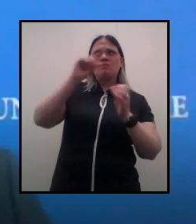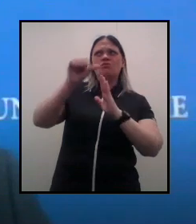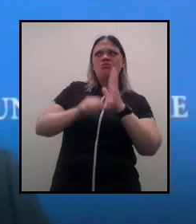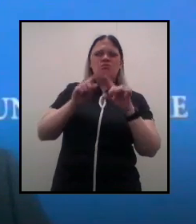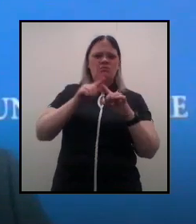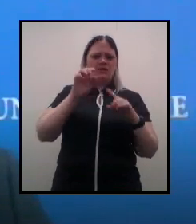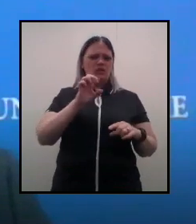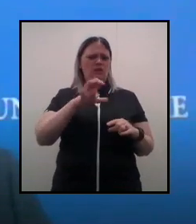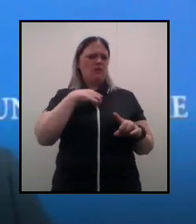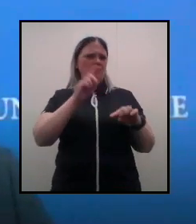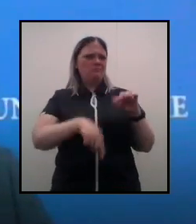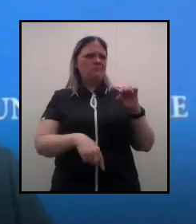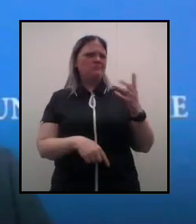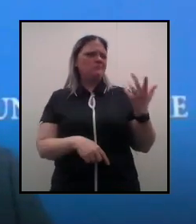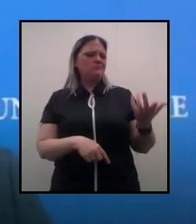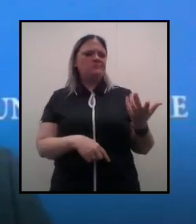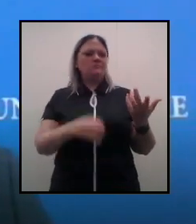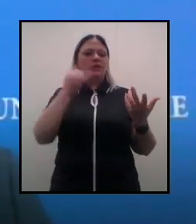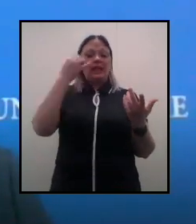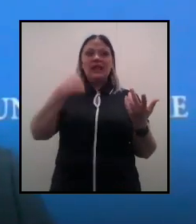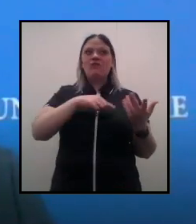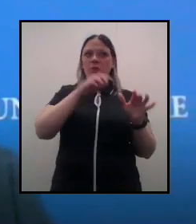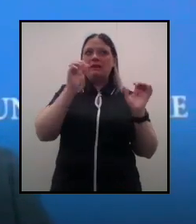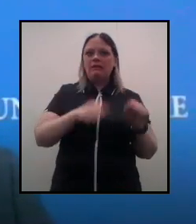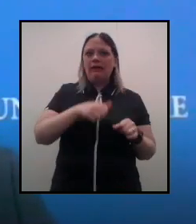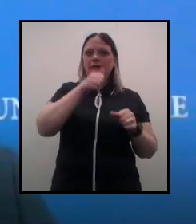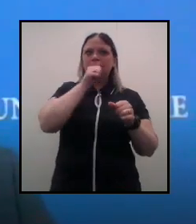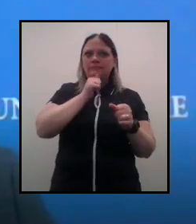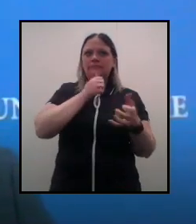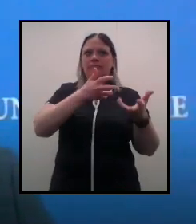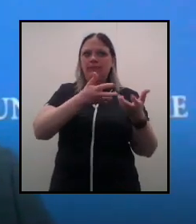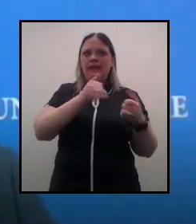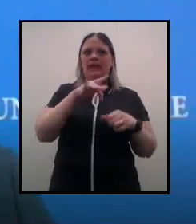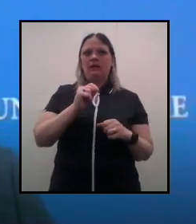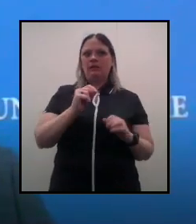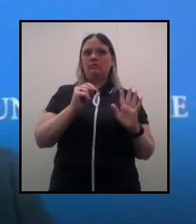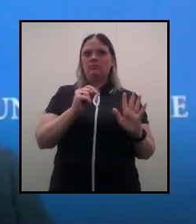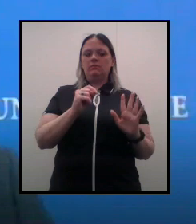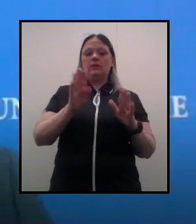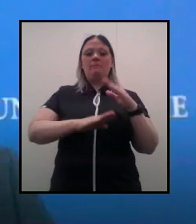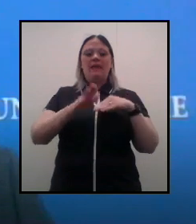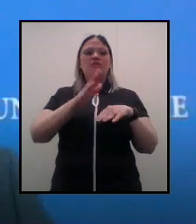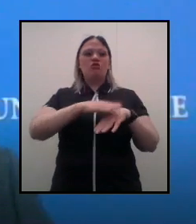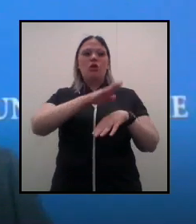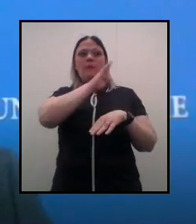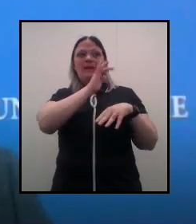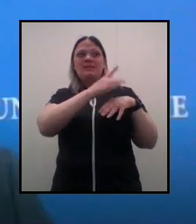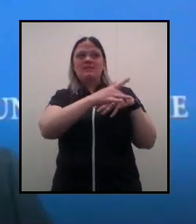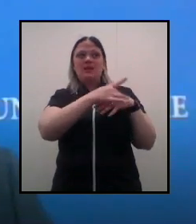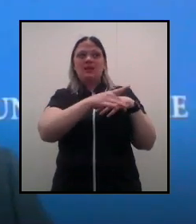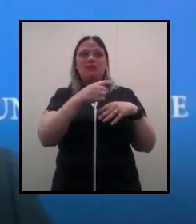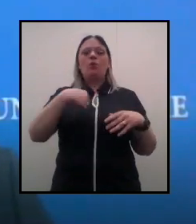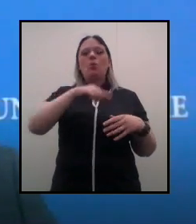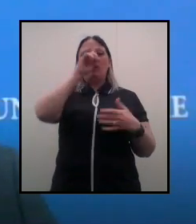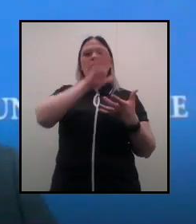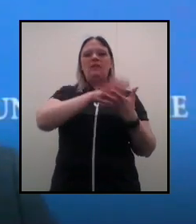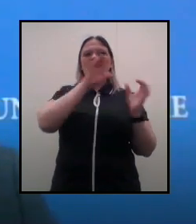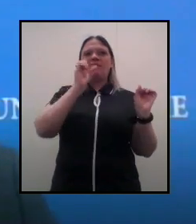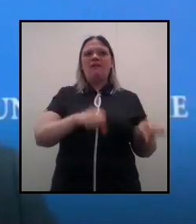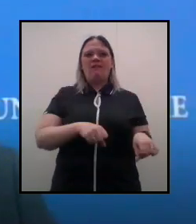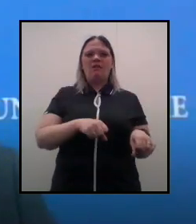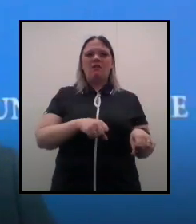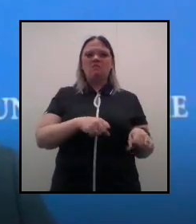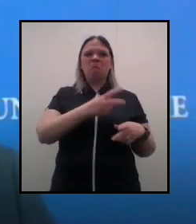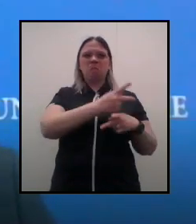in Erie County to not, if we can handle it, and we can. Based on the number of beds that are available, we believe that they can handle it. And